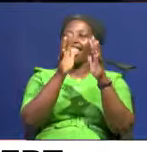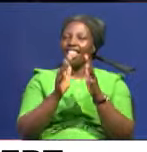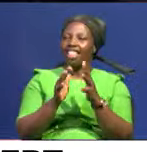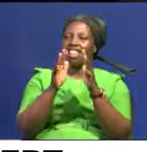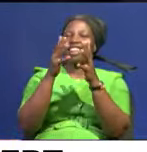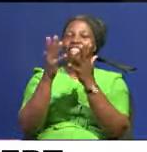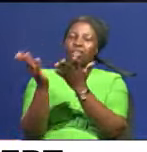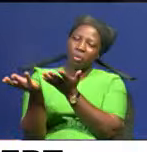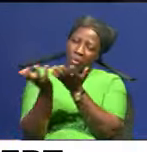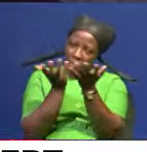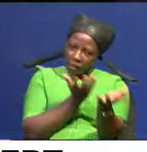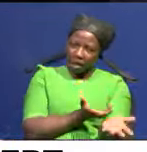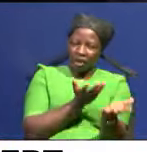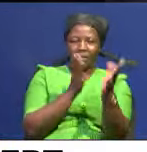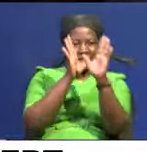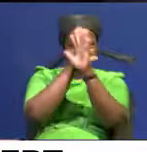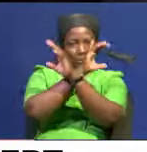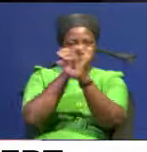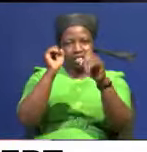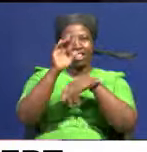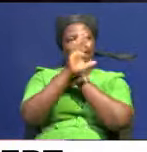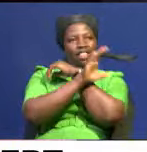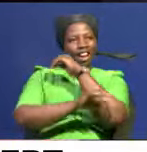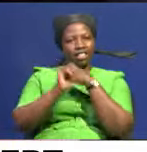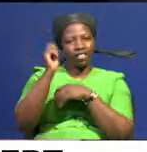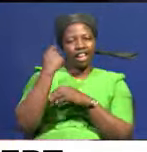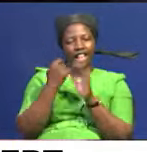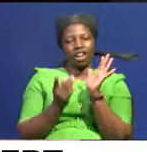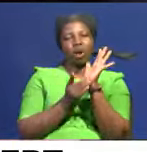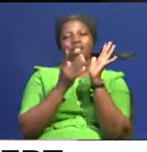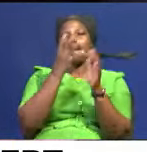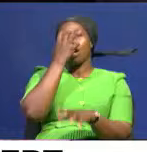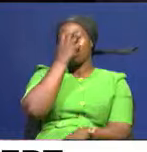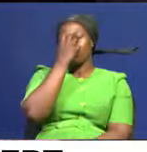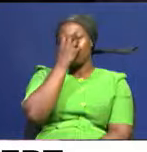to welcome the President of the Republic of Kenya, Dr.